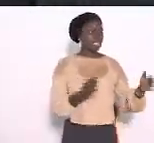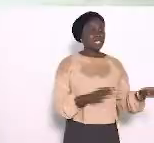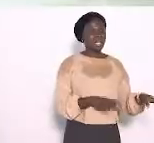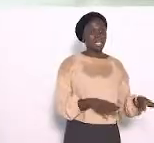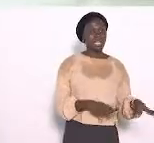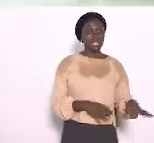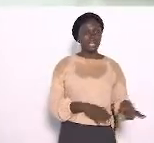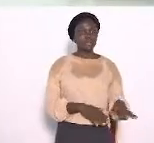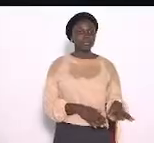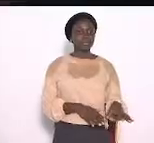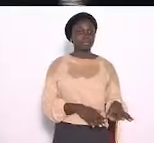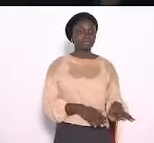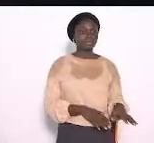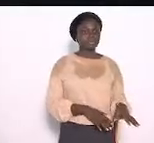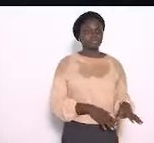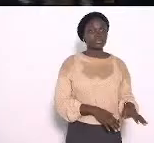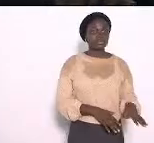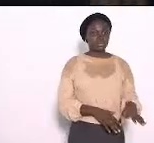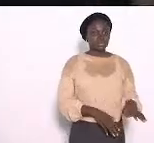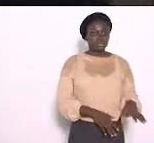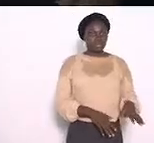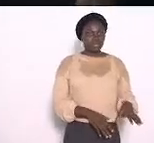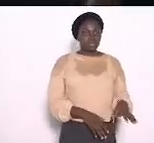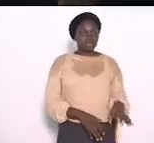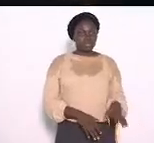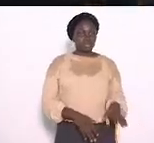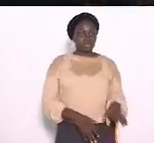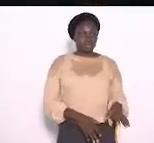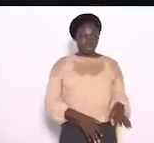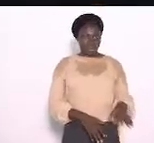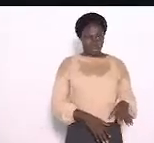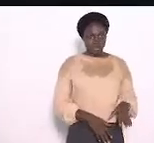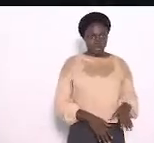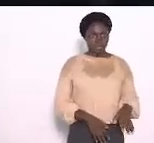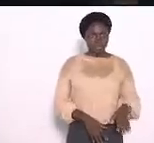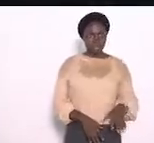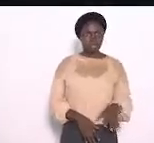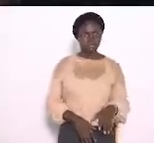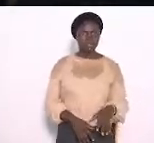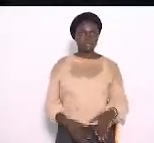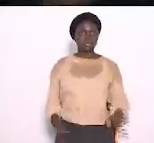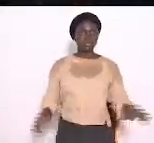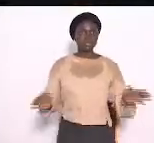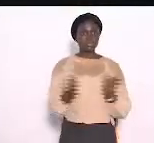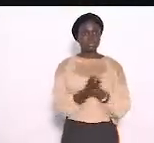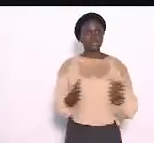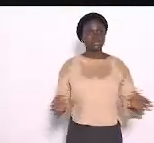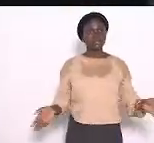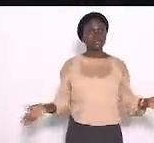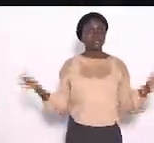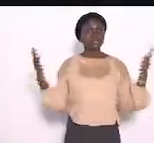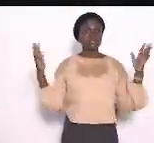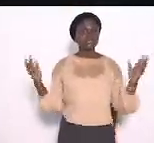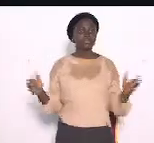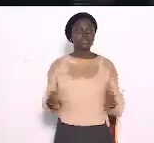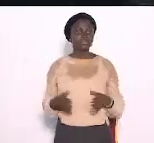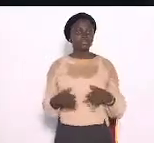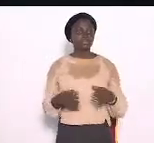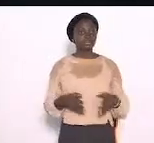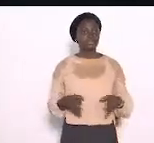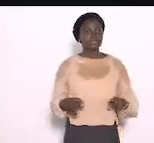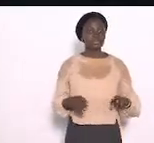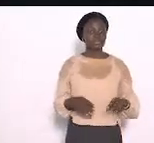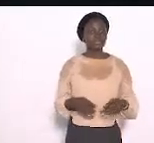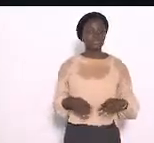God give God praise if your Giants are coming down if the giant is coming up give him